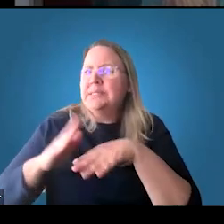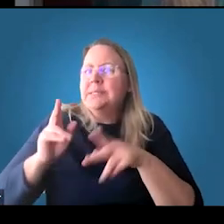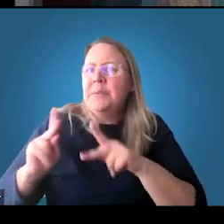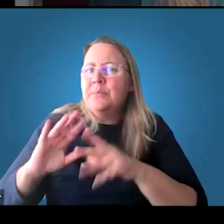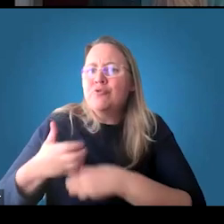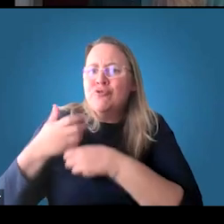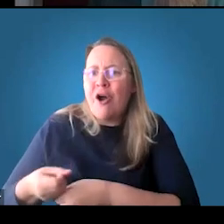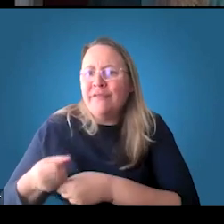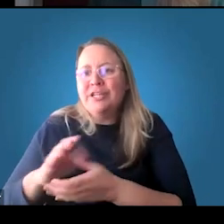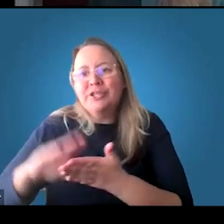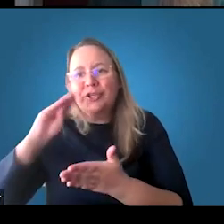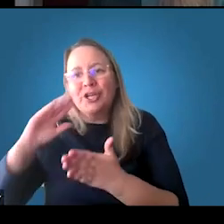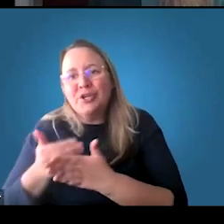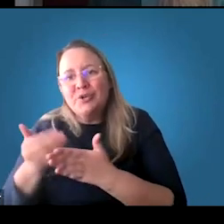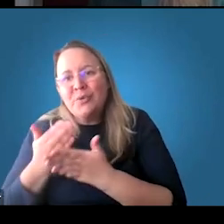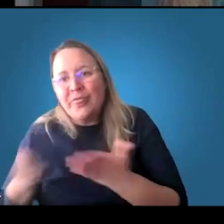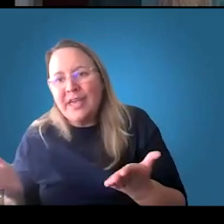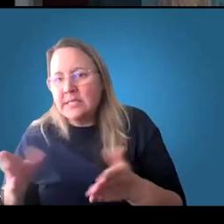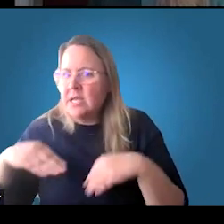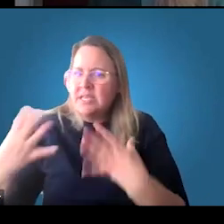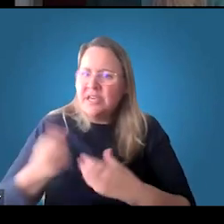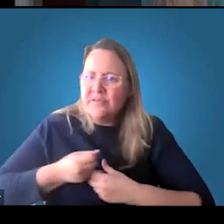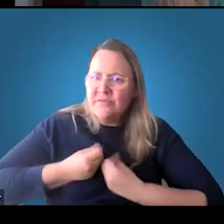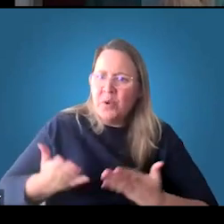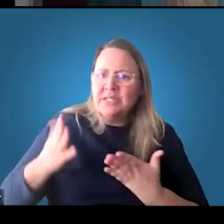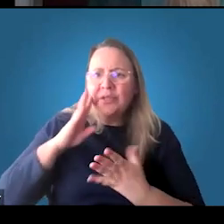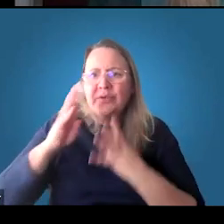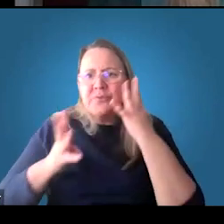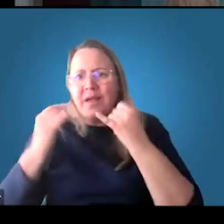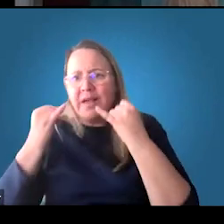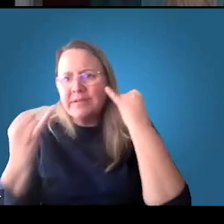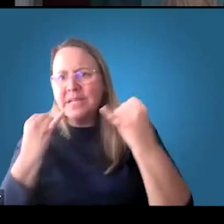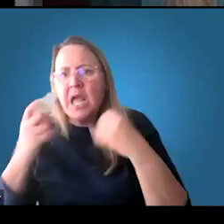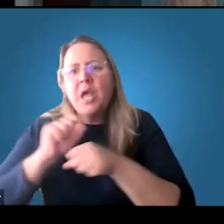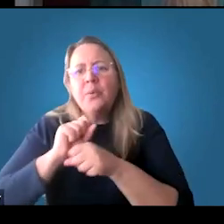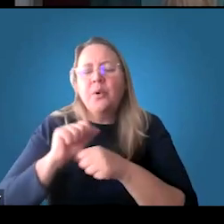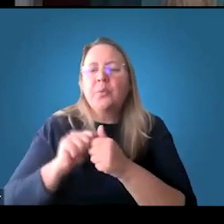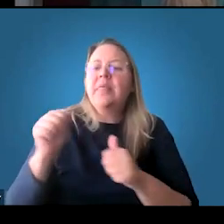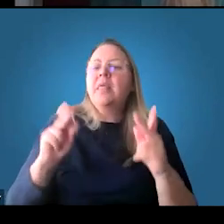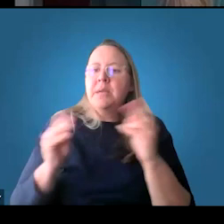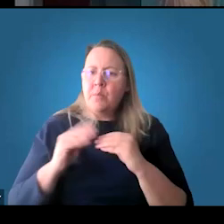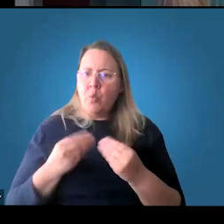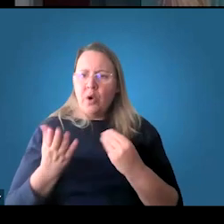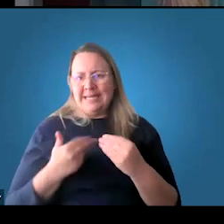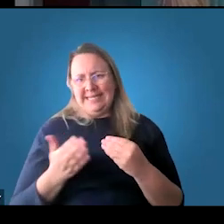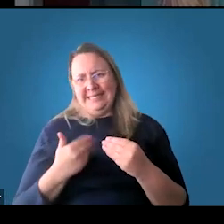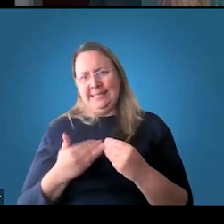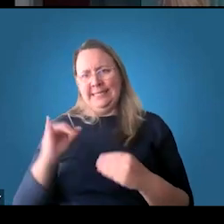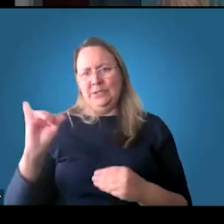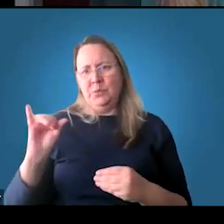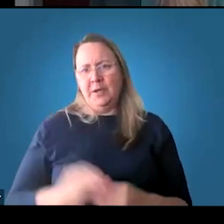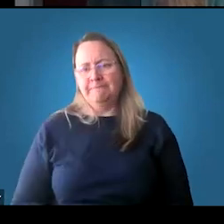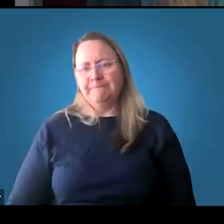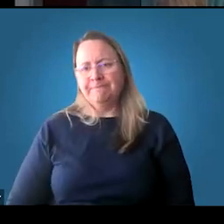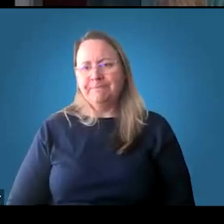learn new things, give voice to their creative ideas, and even work with others more easily, even when they